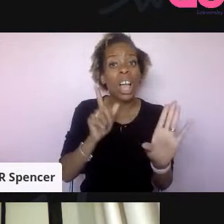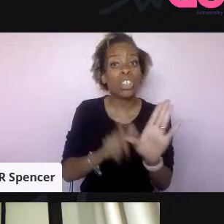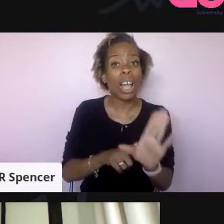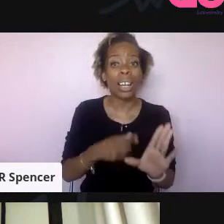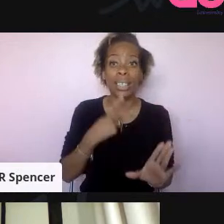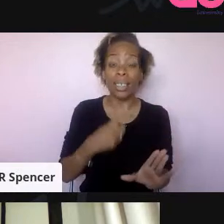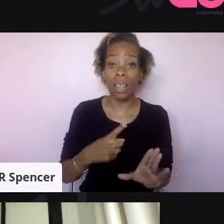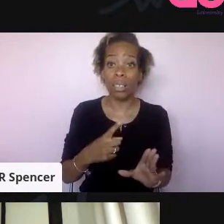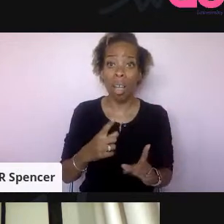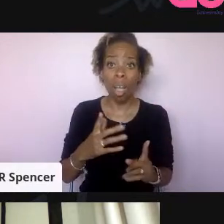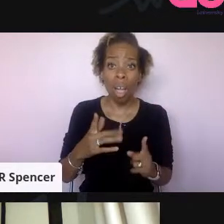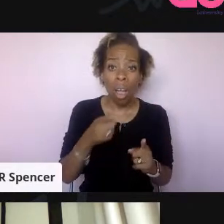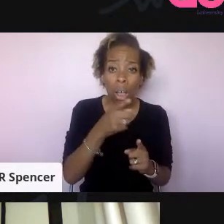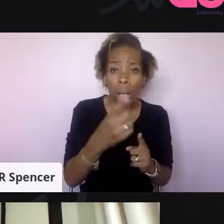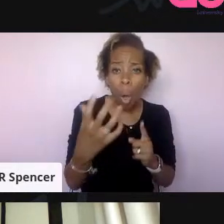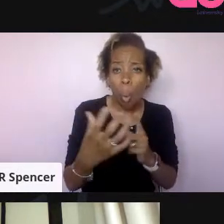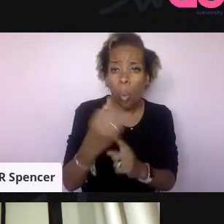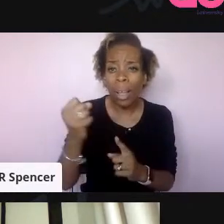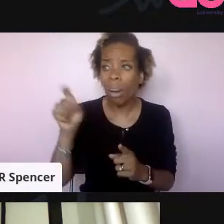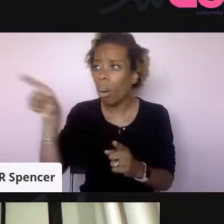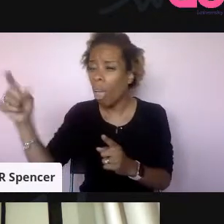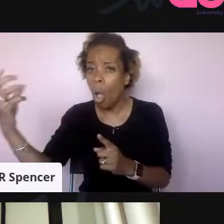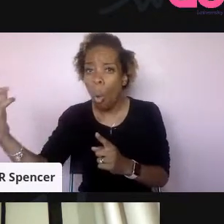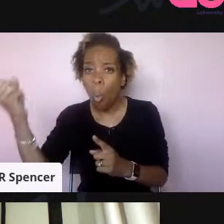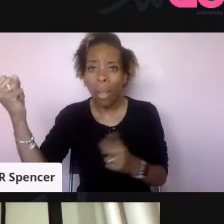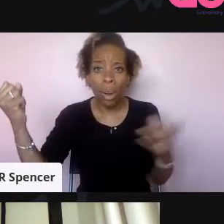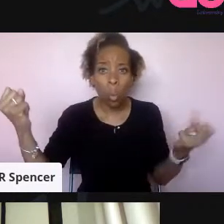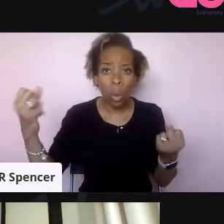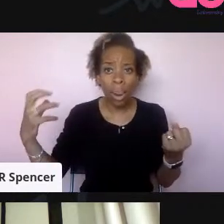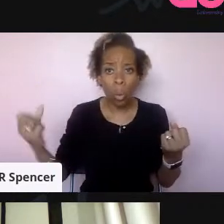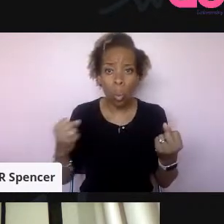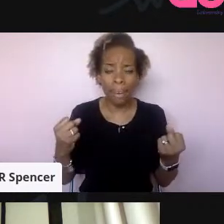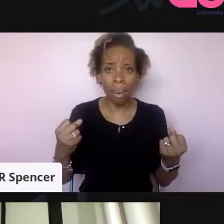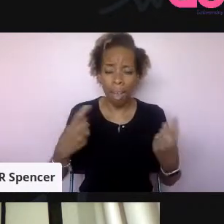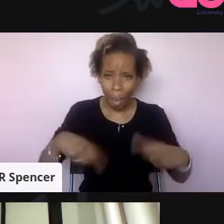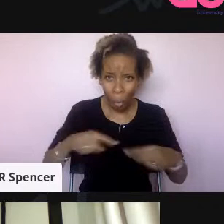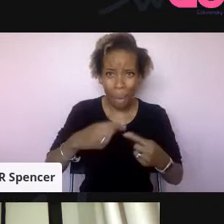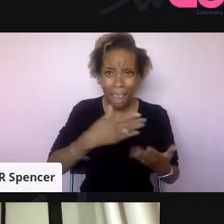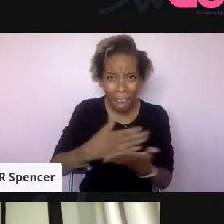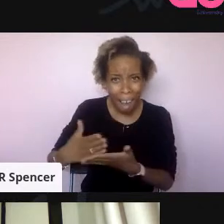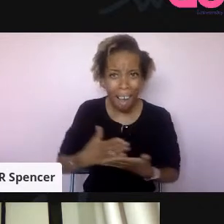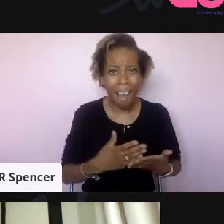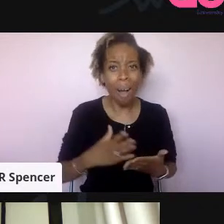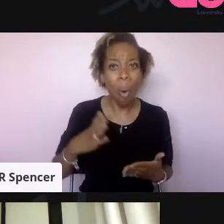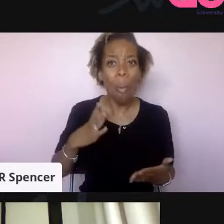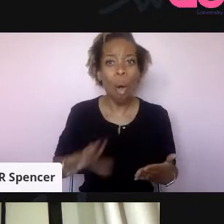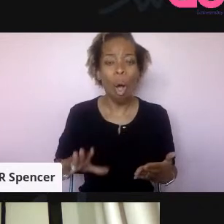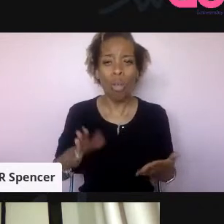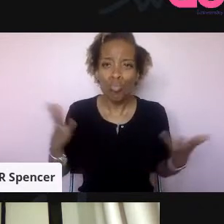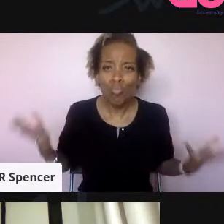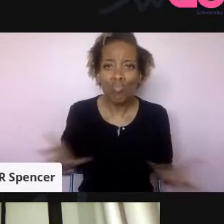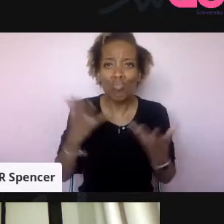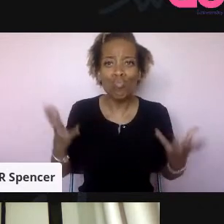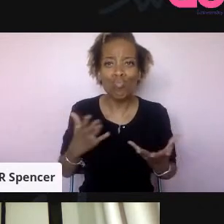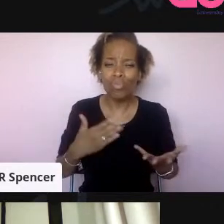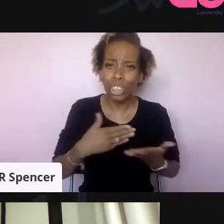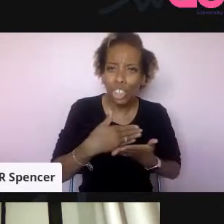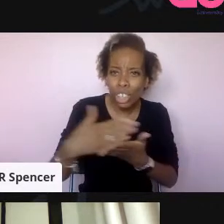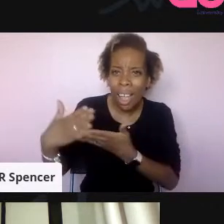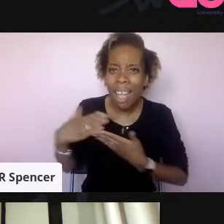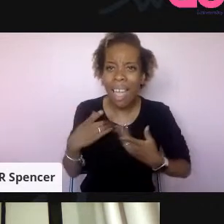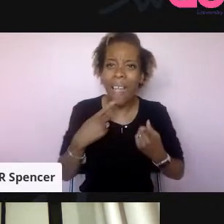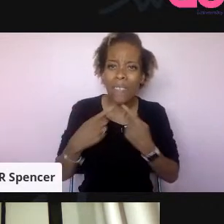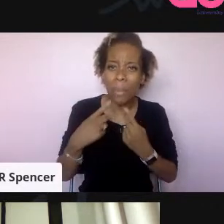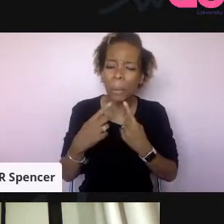win counts and every win is getting us forward. So, I think that let's keep the momentum up. Let's share the good practice where we do have